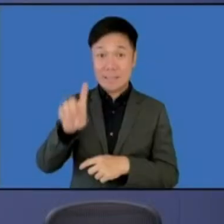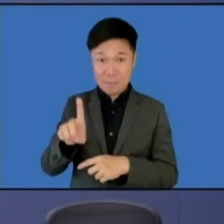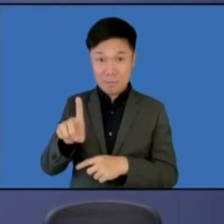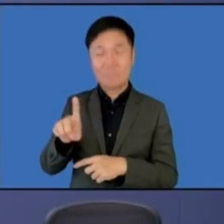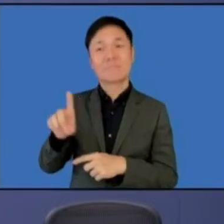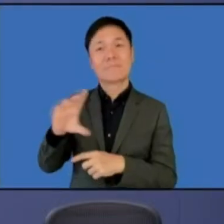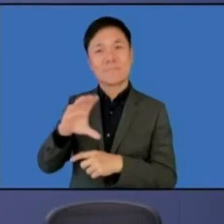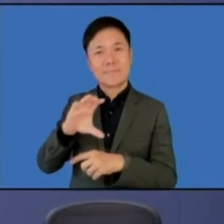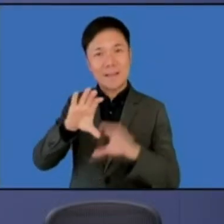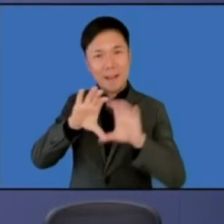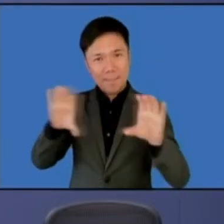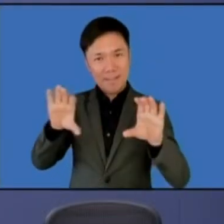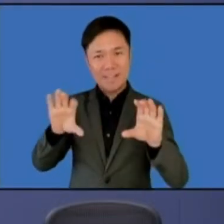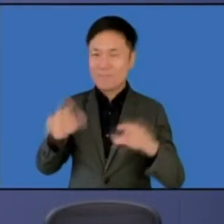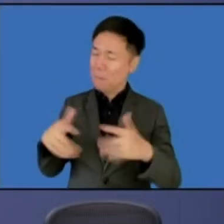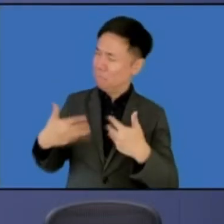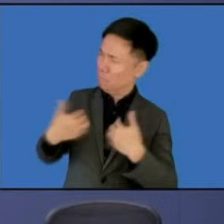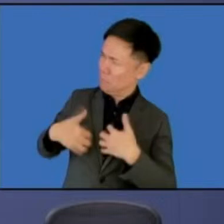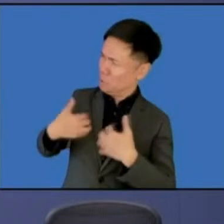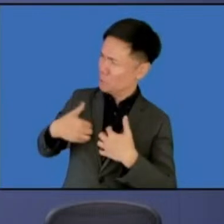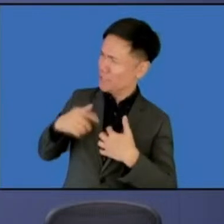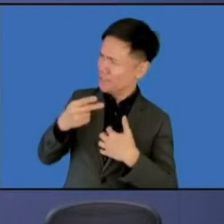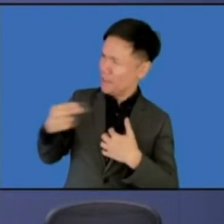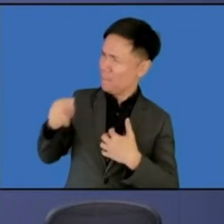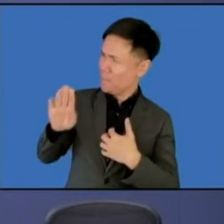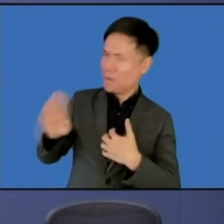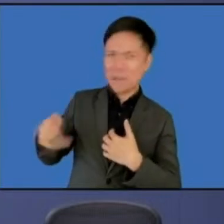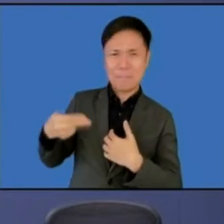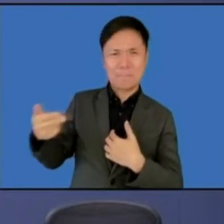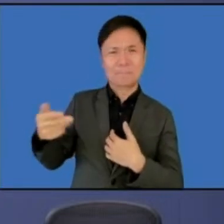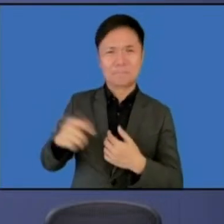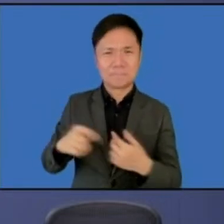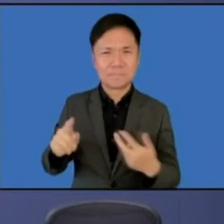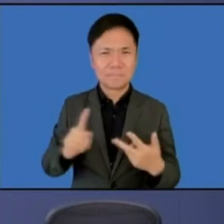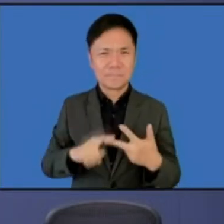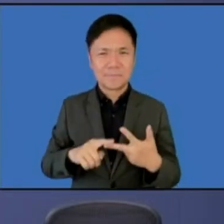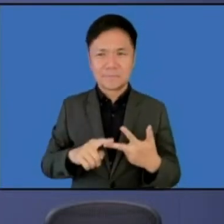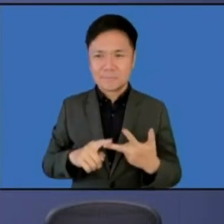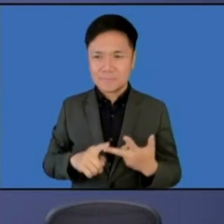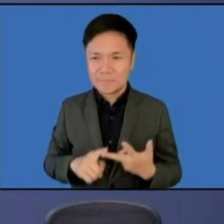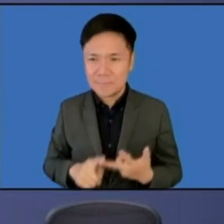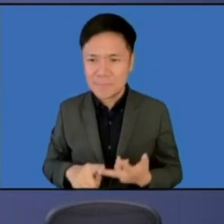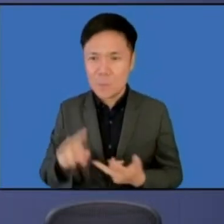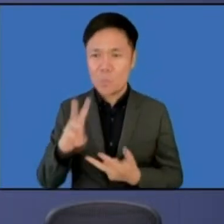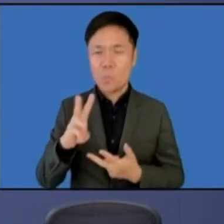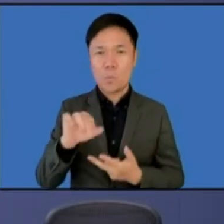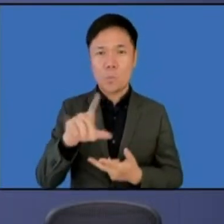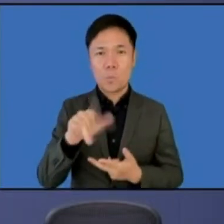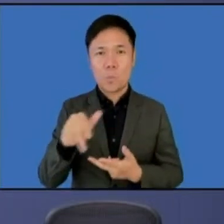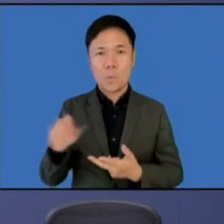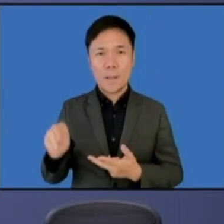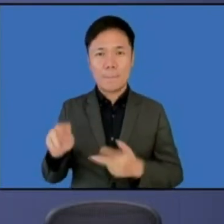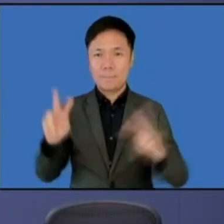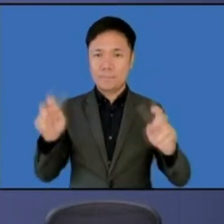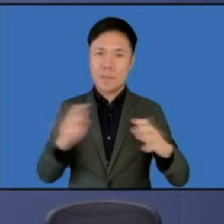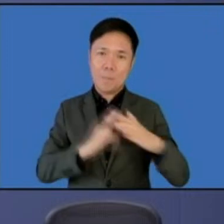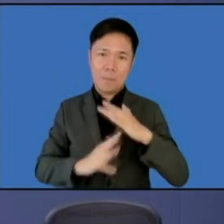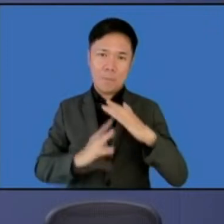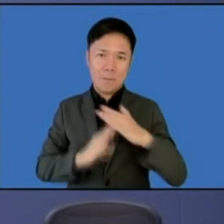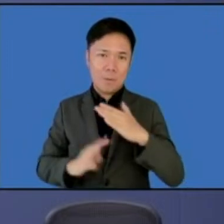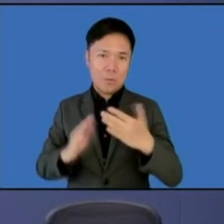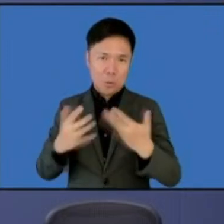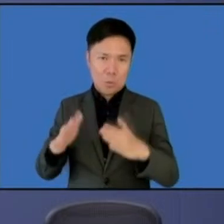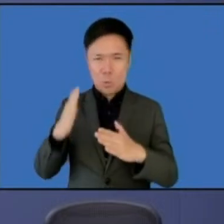filmmaking company. And last but not least, in the corner, Mr. William Goyce, who is the Regional Coordinator of Migrant Forum Asia. For many of you, he needs